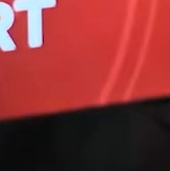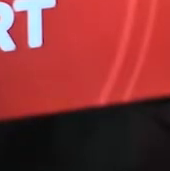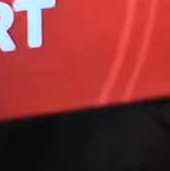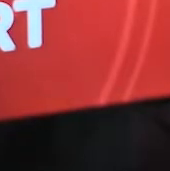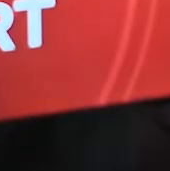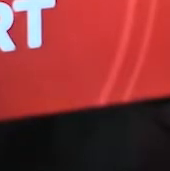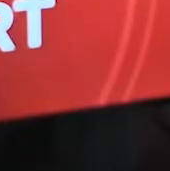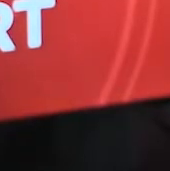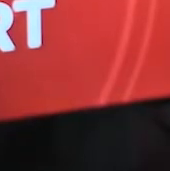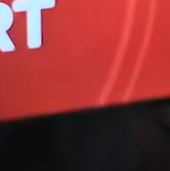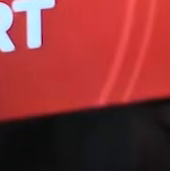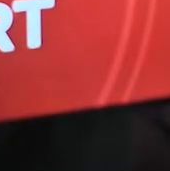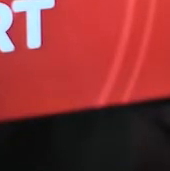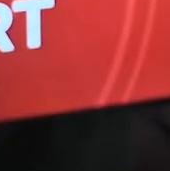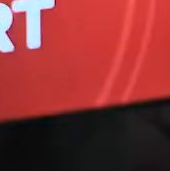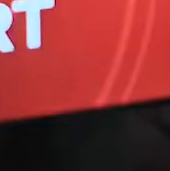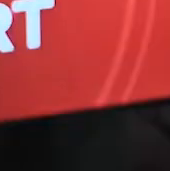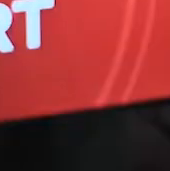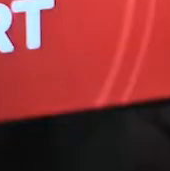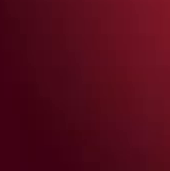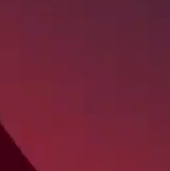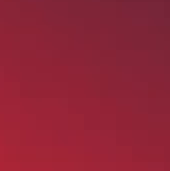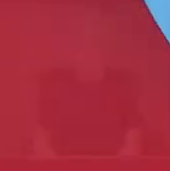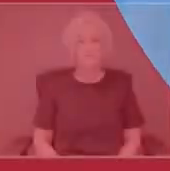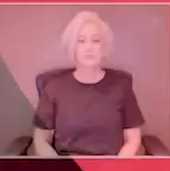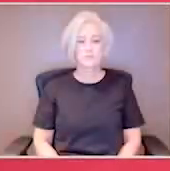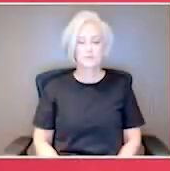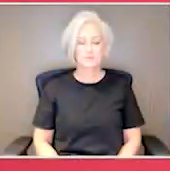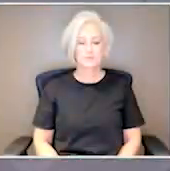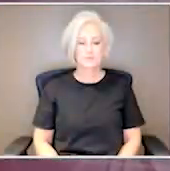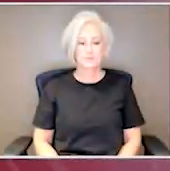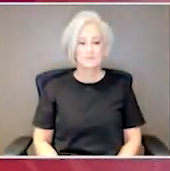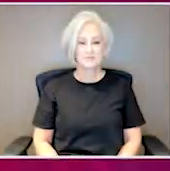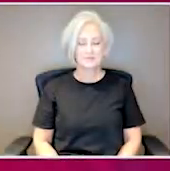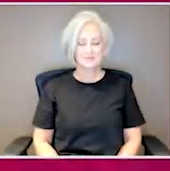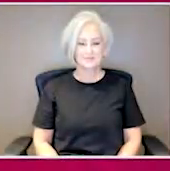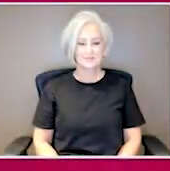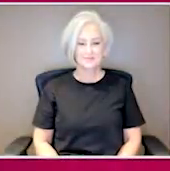encore presentation and make it a great day.